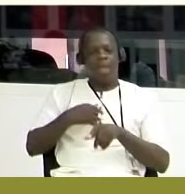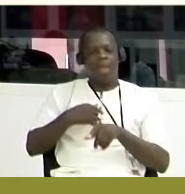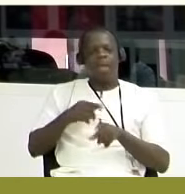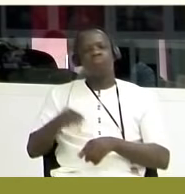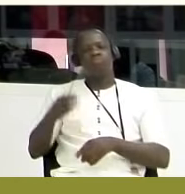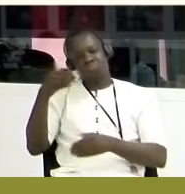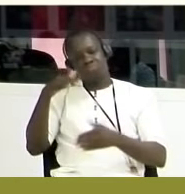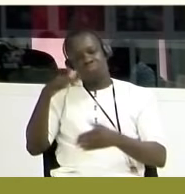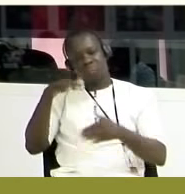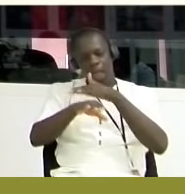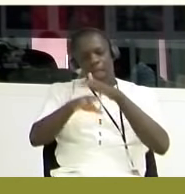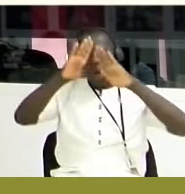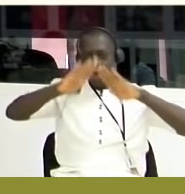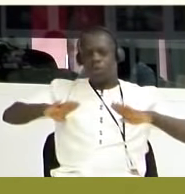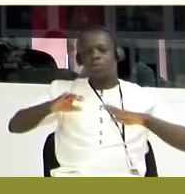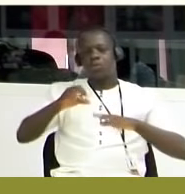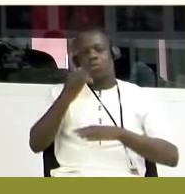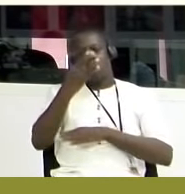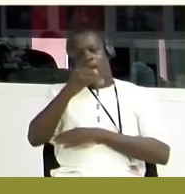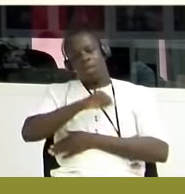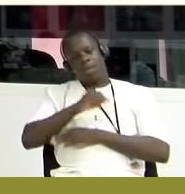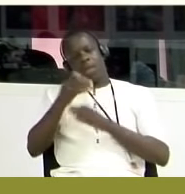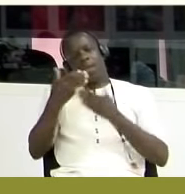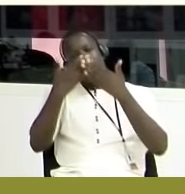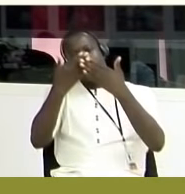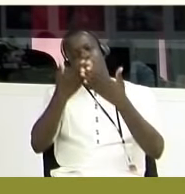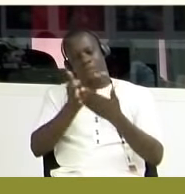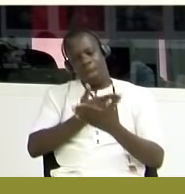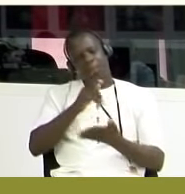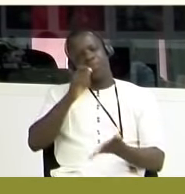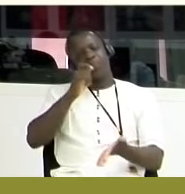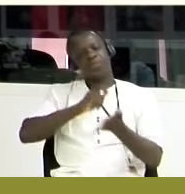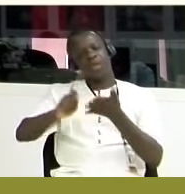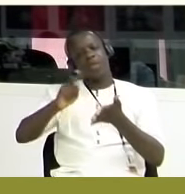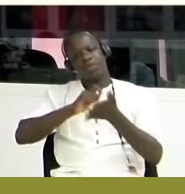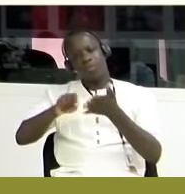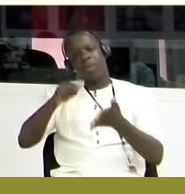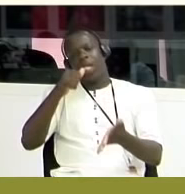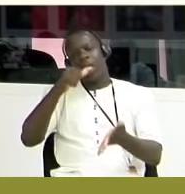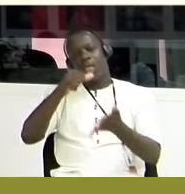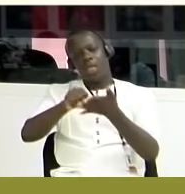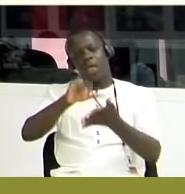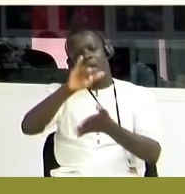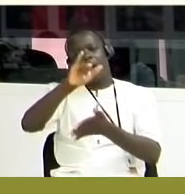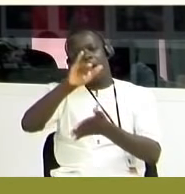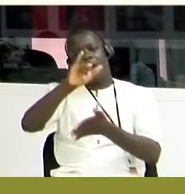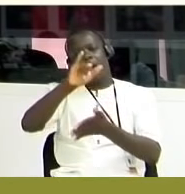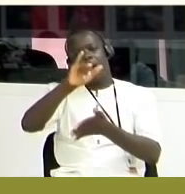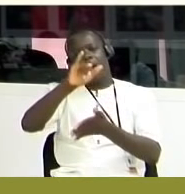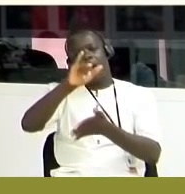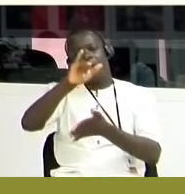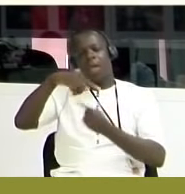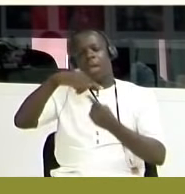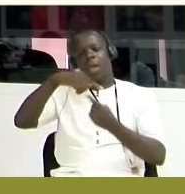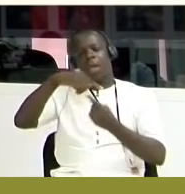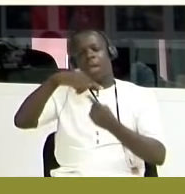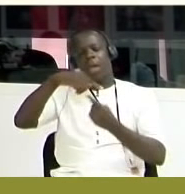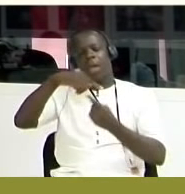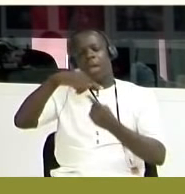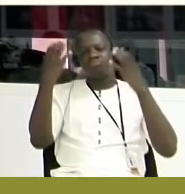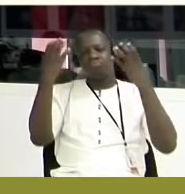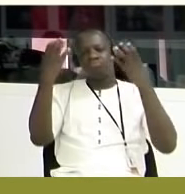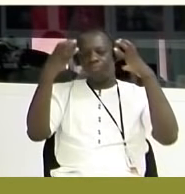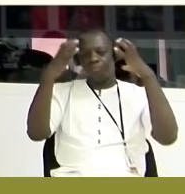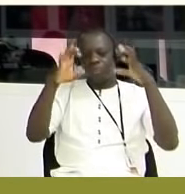he wrote a letter to the Inspector General of Police concerning the incidents of the fire service in